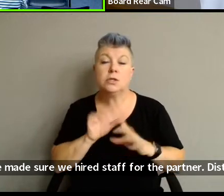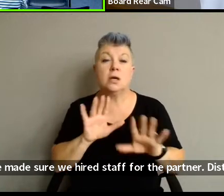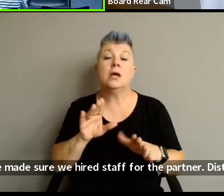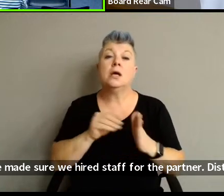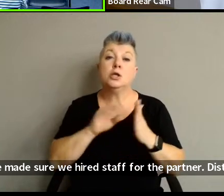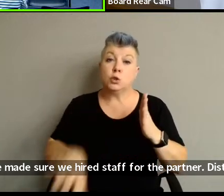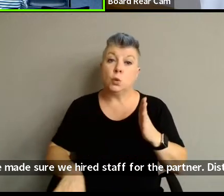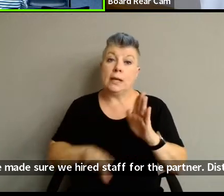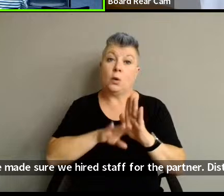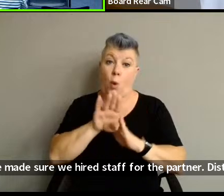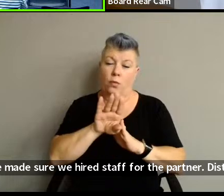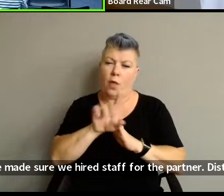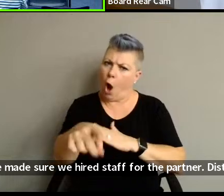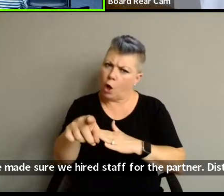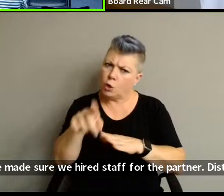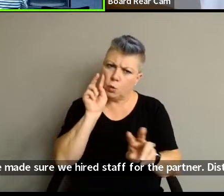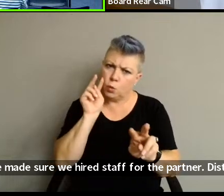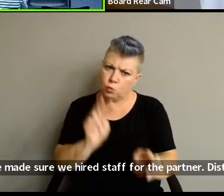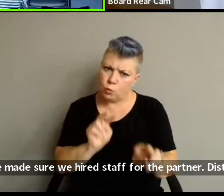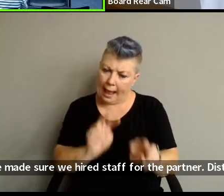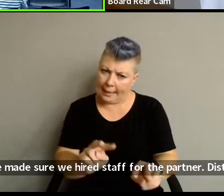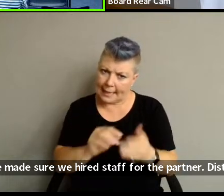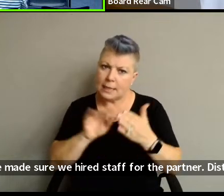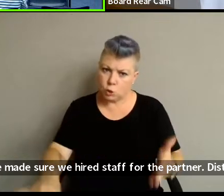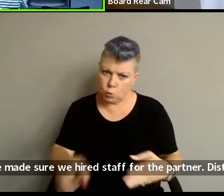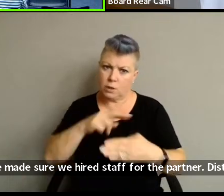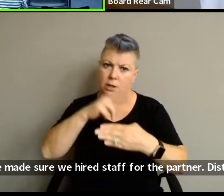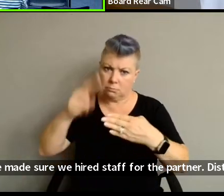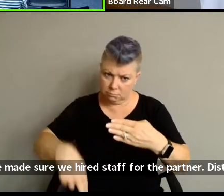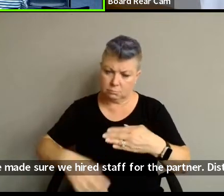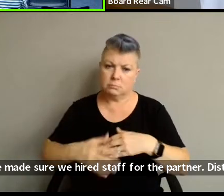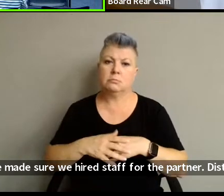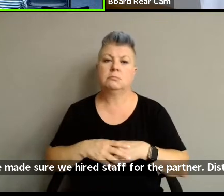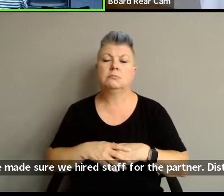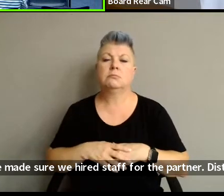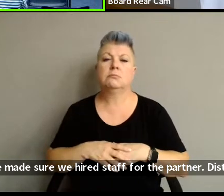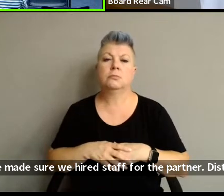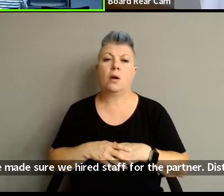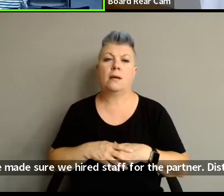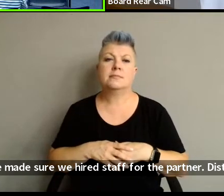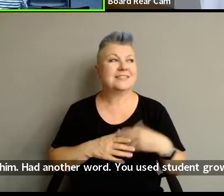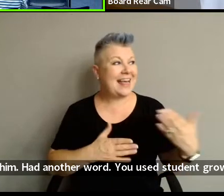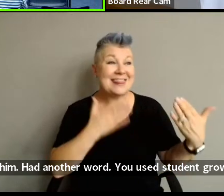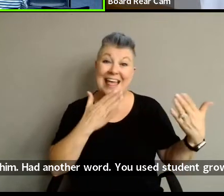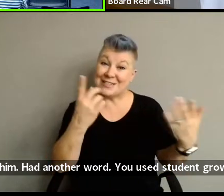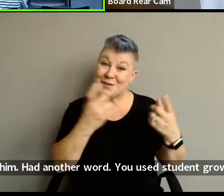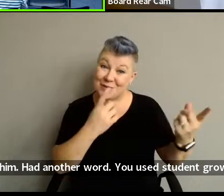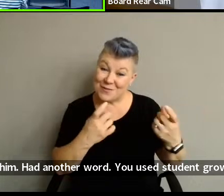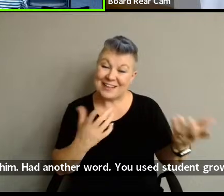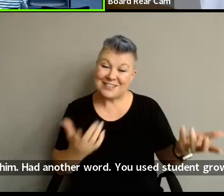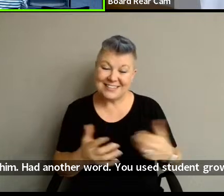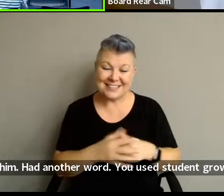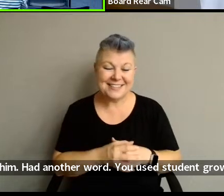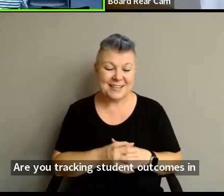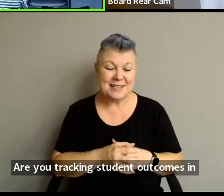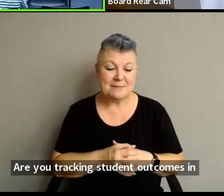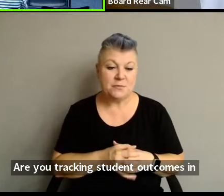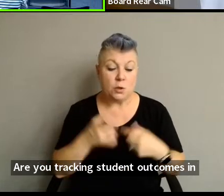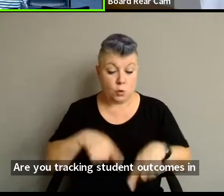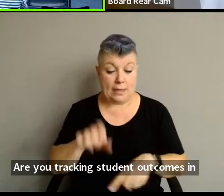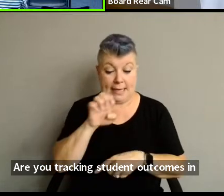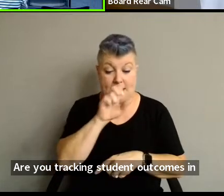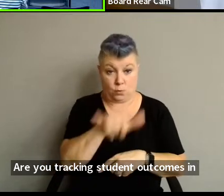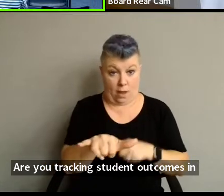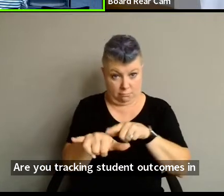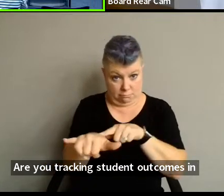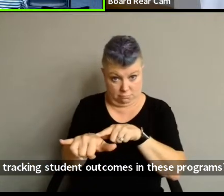you tracking student outcomes in these programs? Yes, very, that was a very good question that you had asked earlier. So during ESY, what